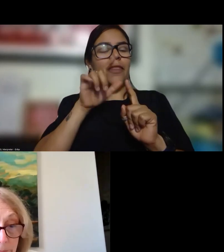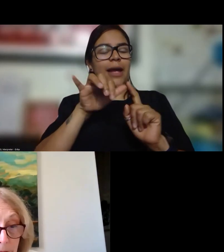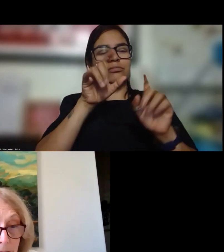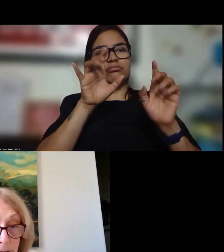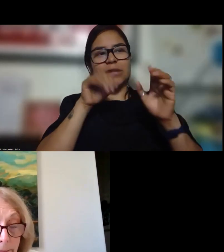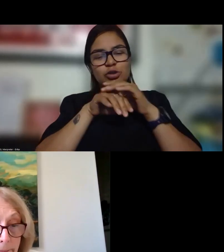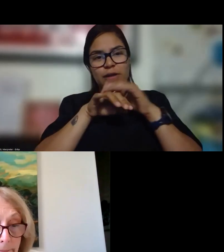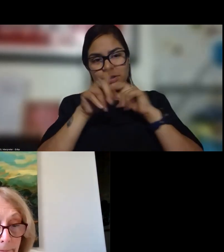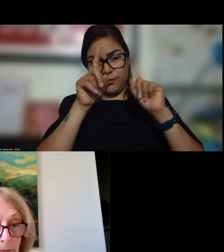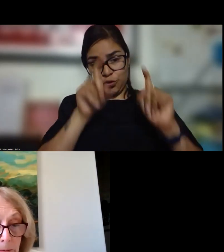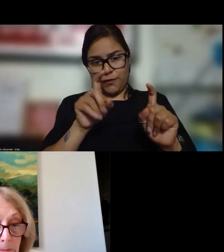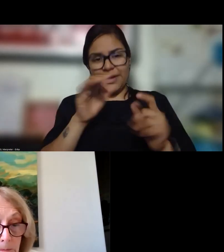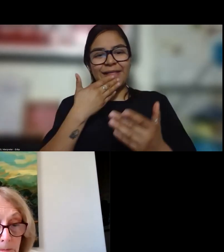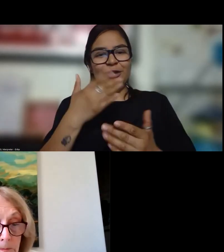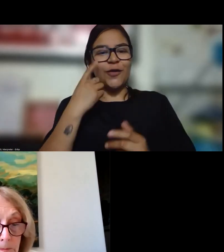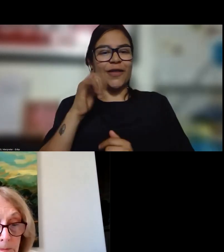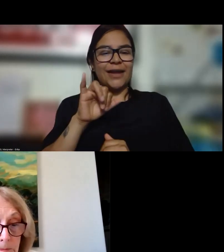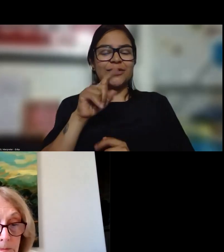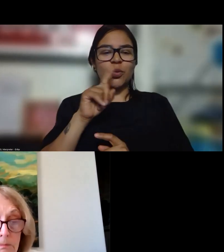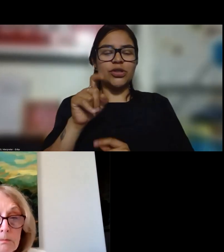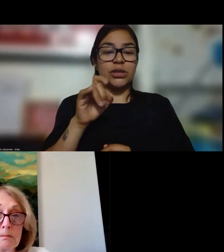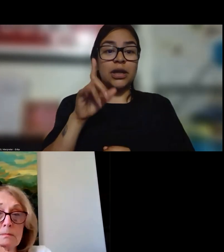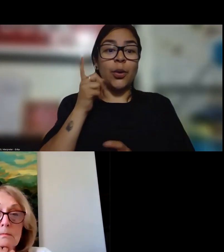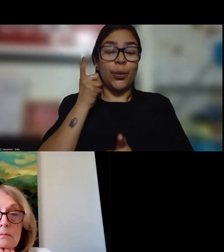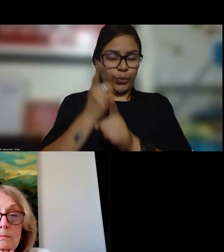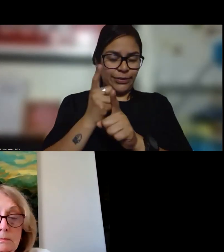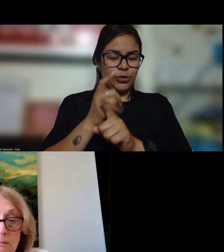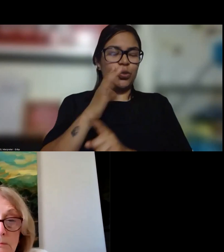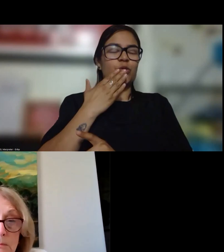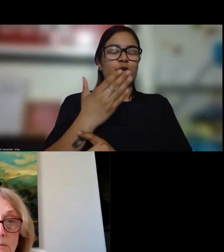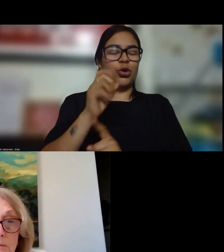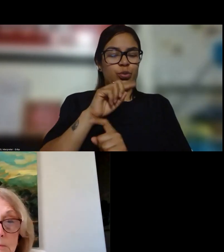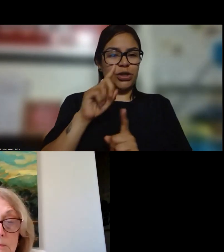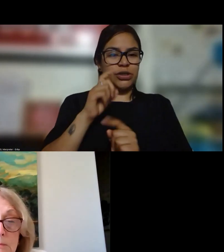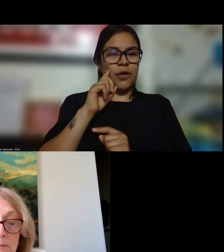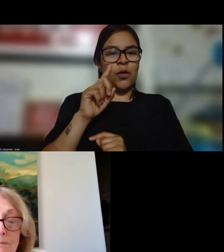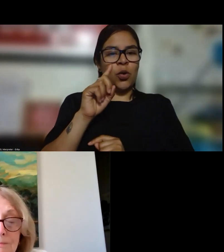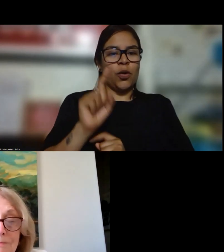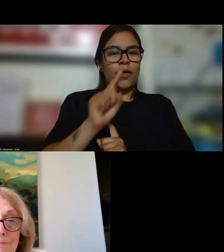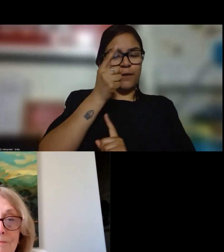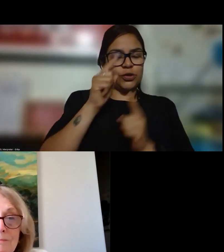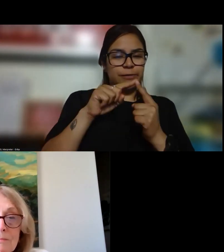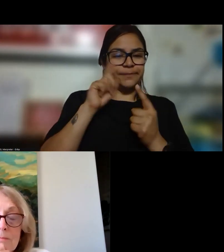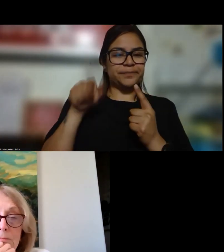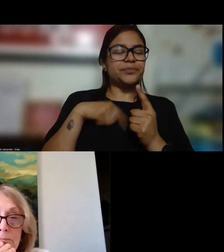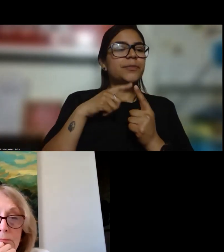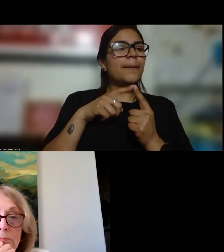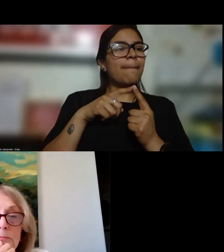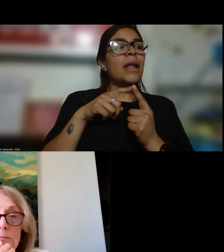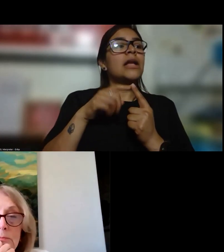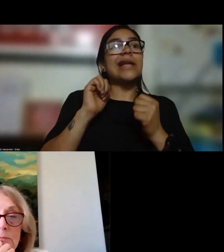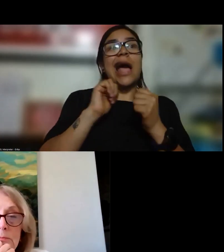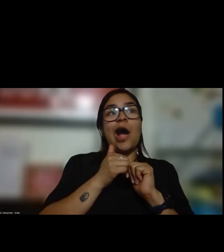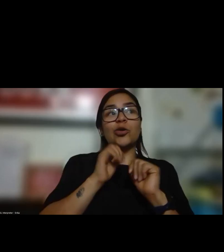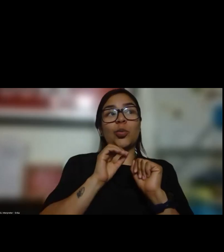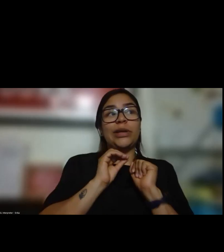you. Thank you for those questions. So those are great questions. Regarding the very first question about the outreach